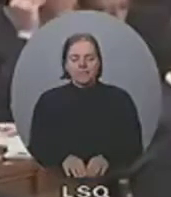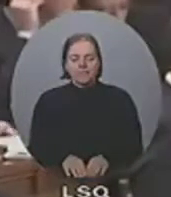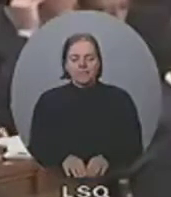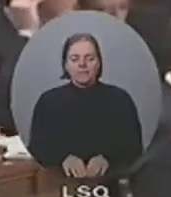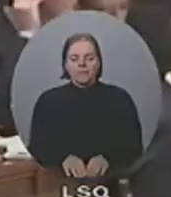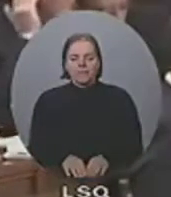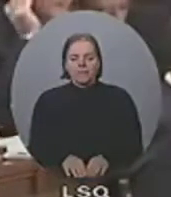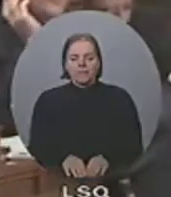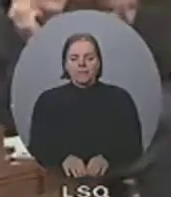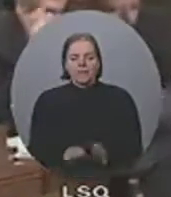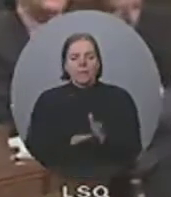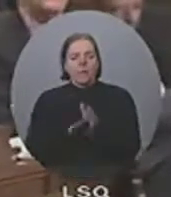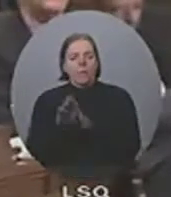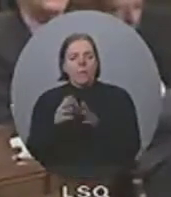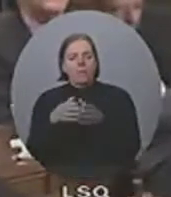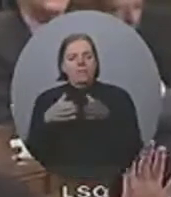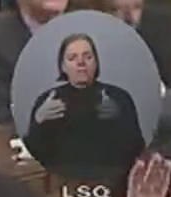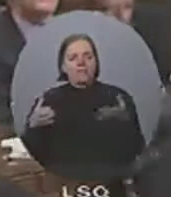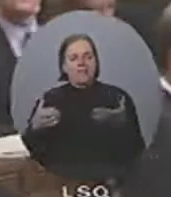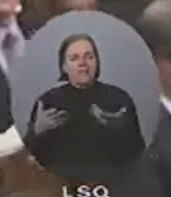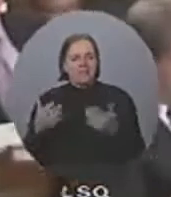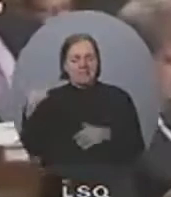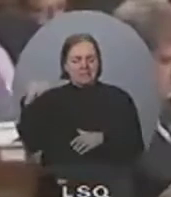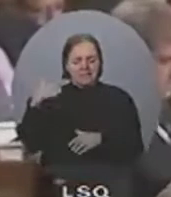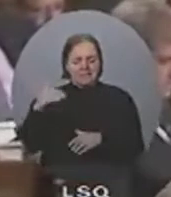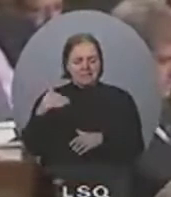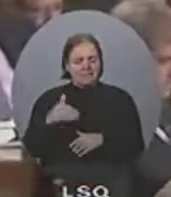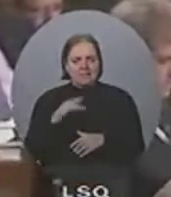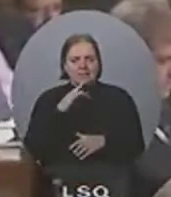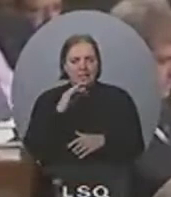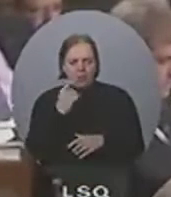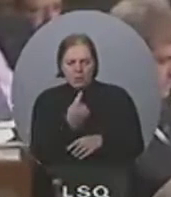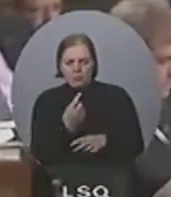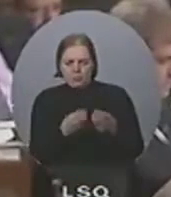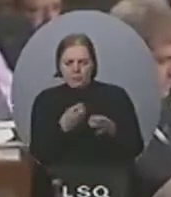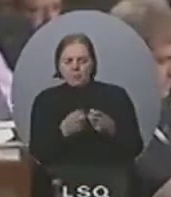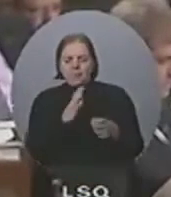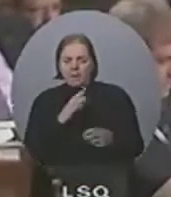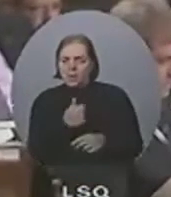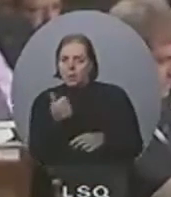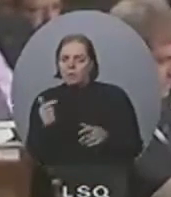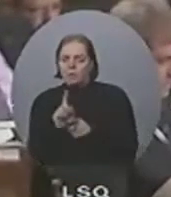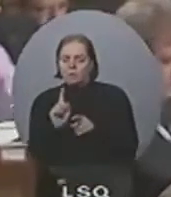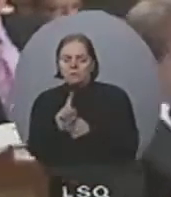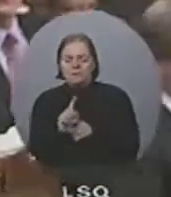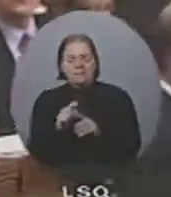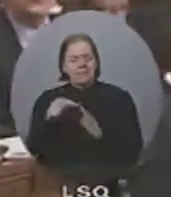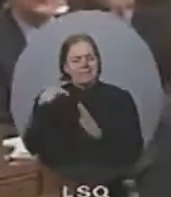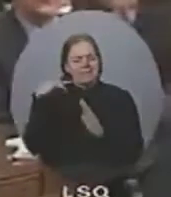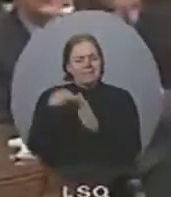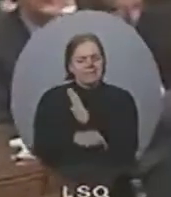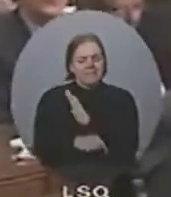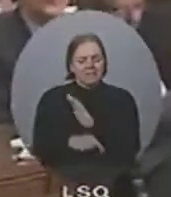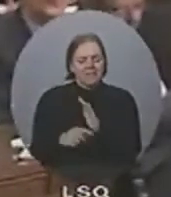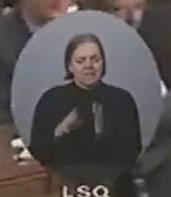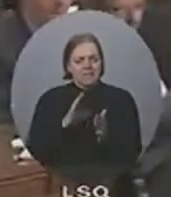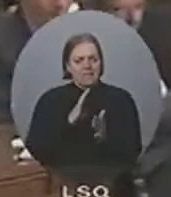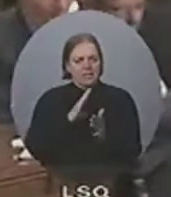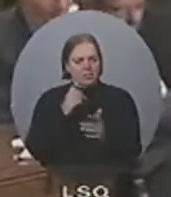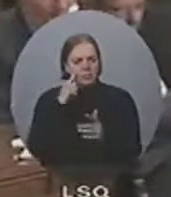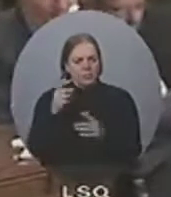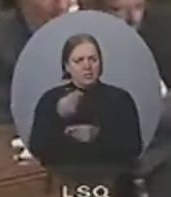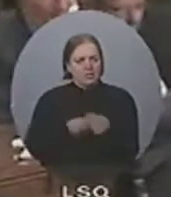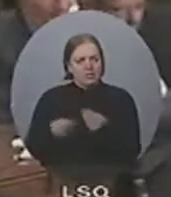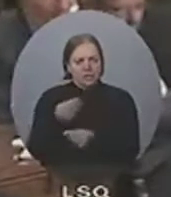whopping record deficit in its balance of payment, among the worst of all industrialized countries. This is evidence of a failed export